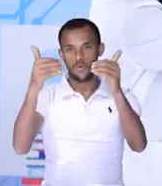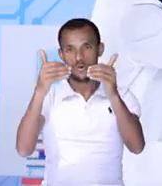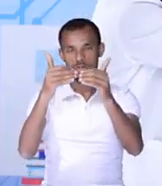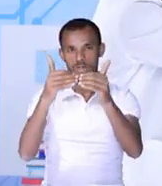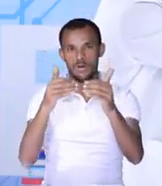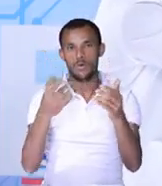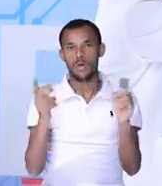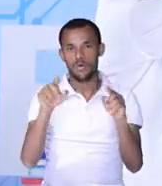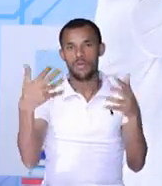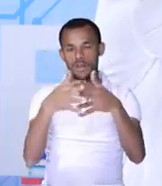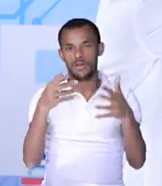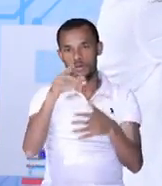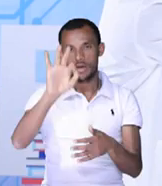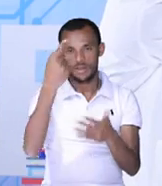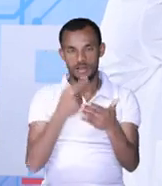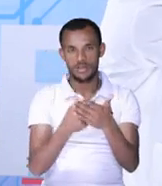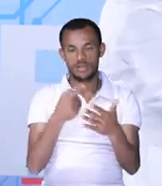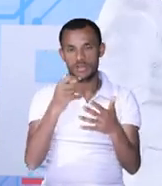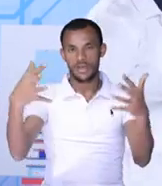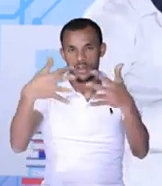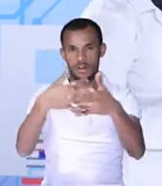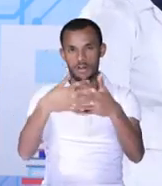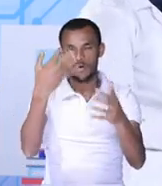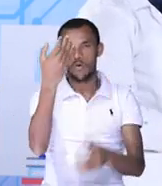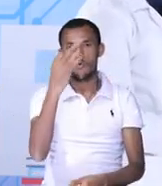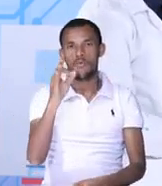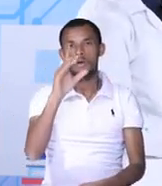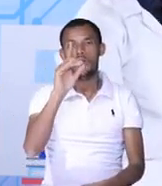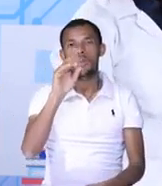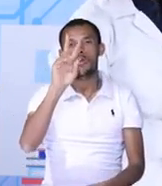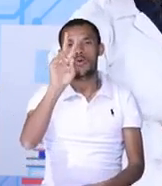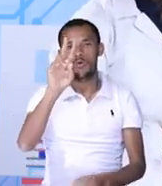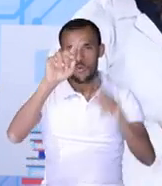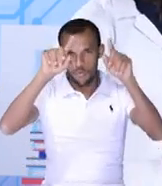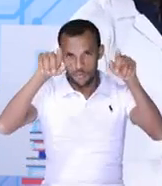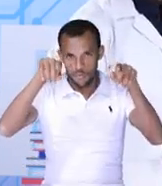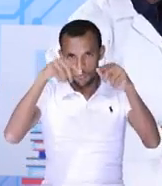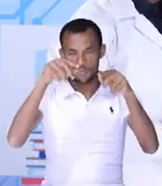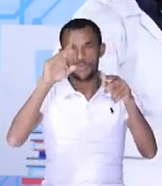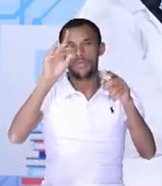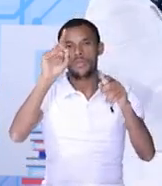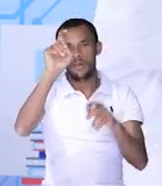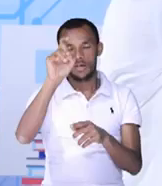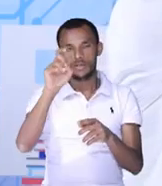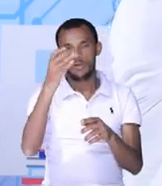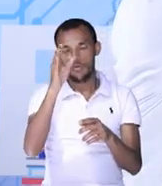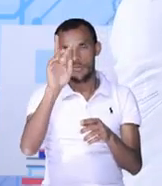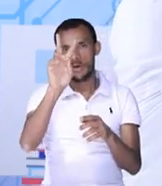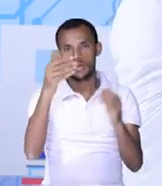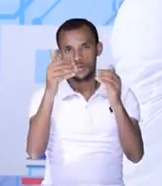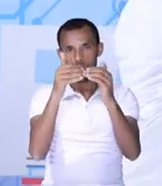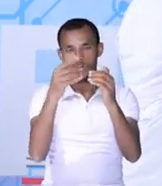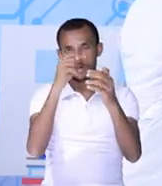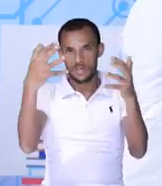you'll have this. It is the integration of du by dx of uv dx. This is equal to